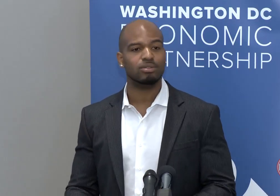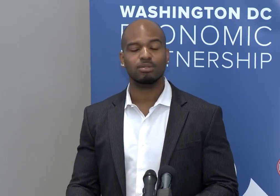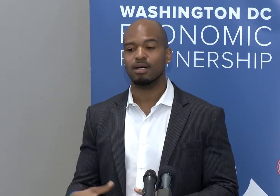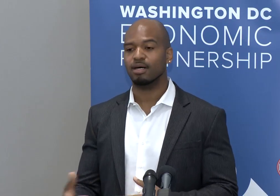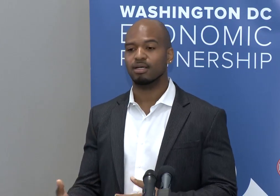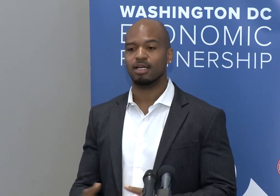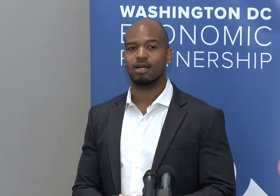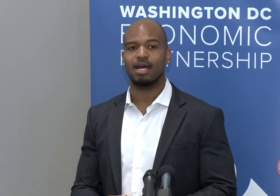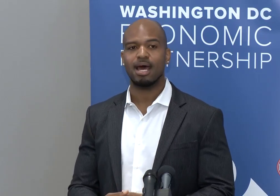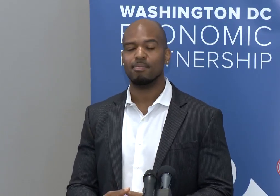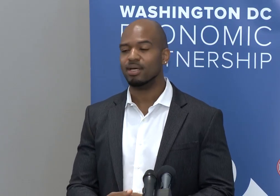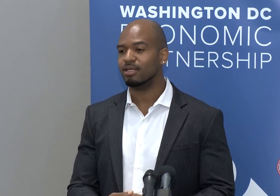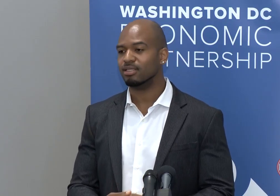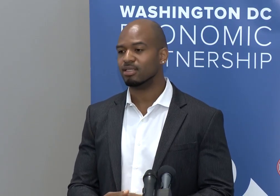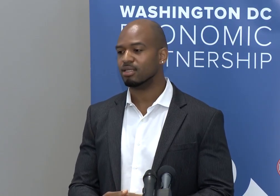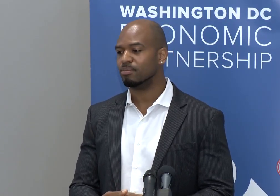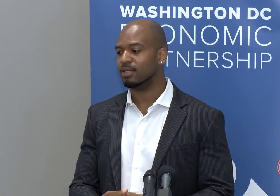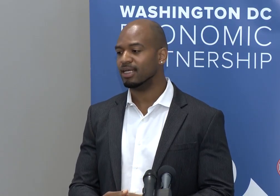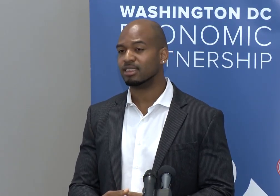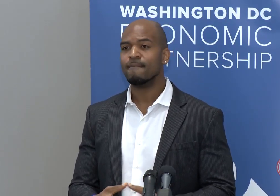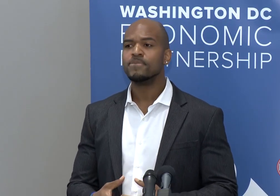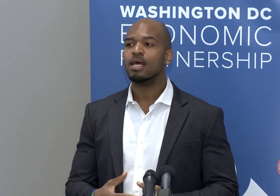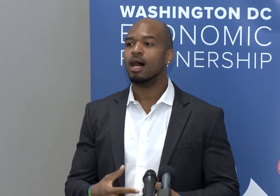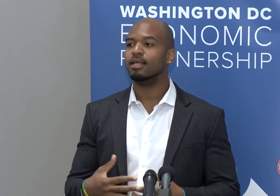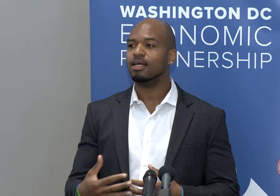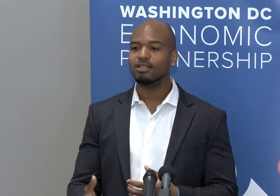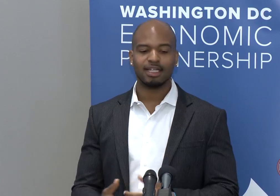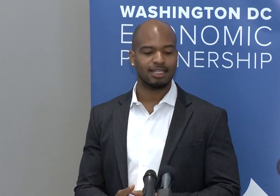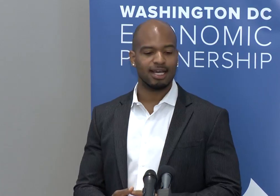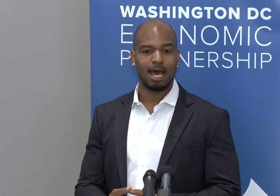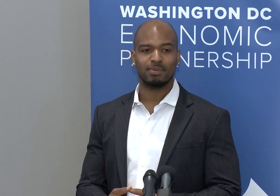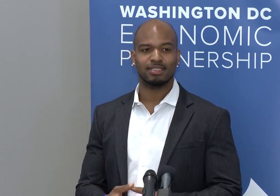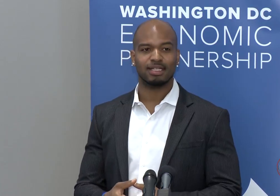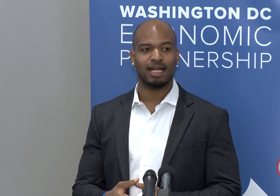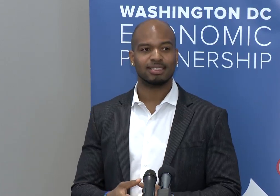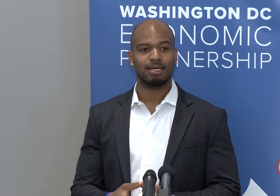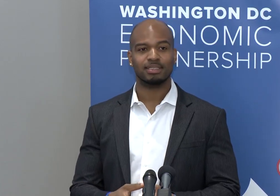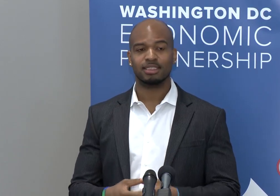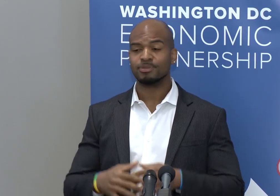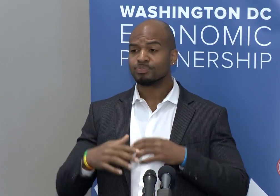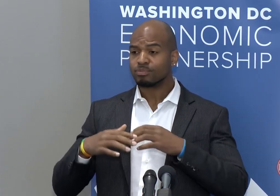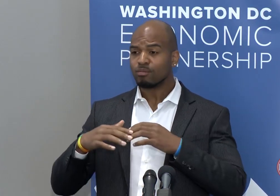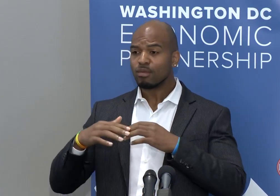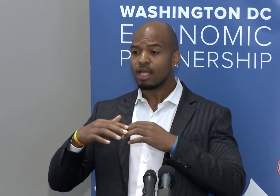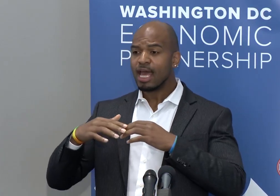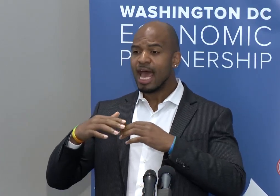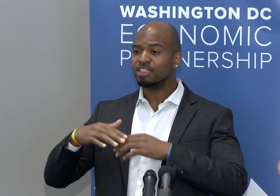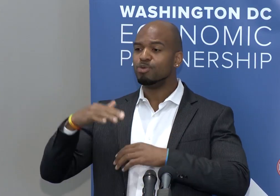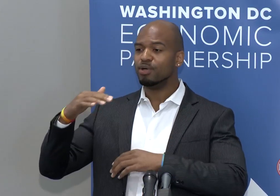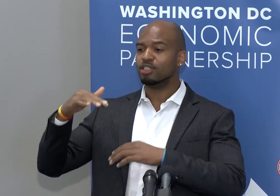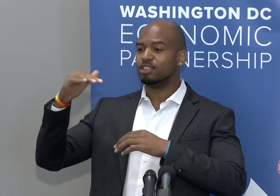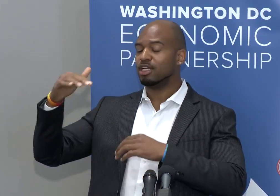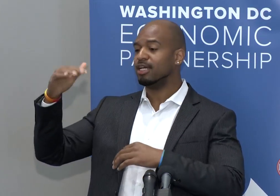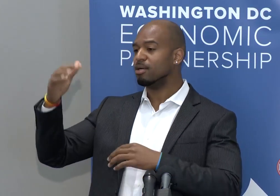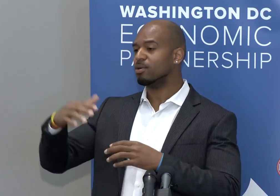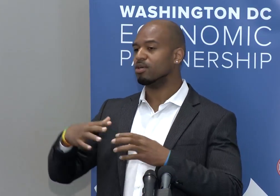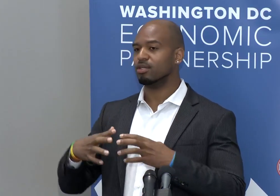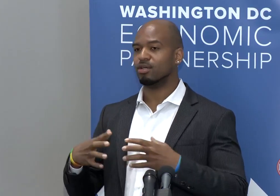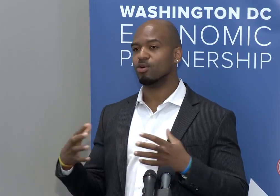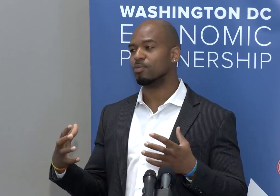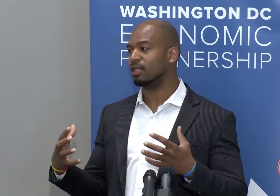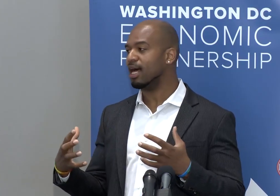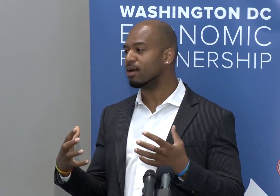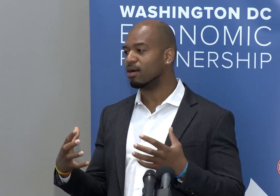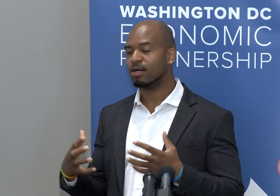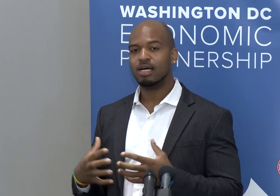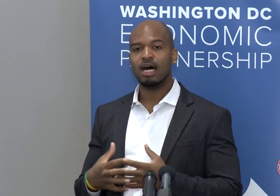into like our admin place. Another thing that happens a lot of times is as you build a chain up